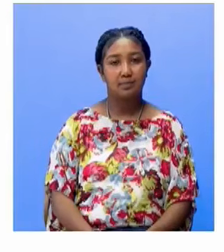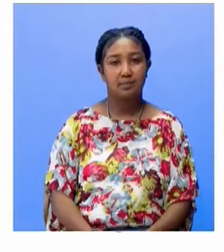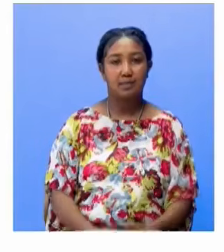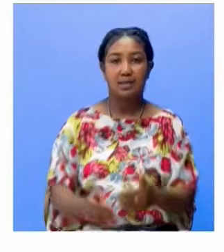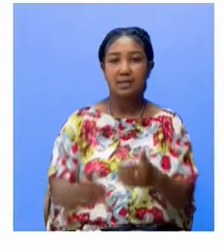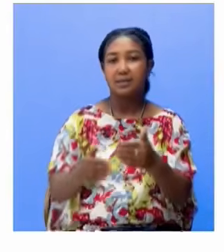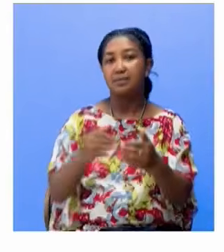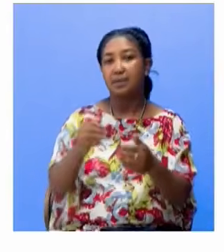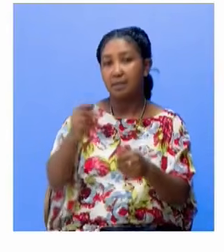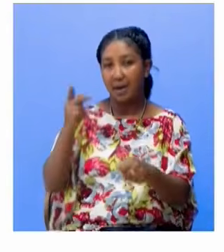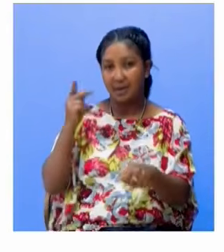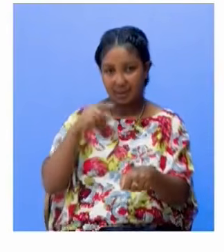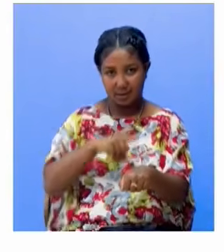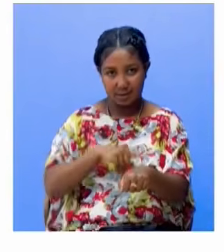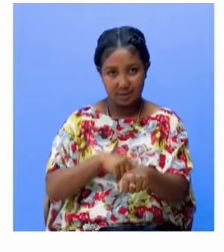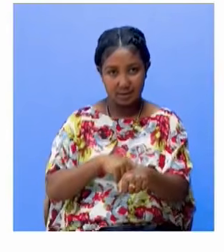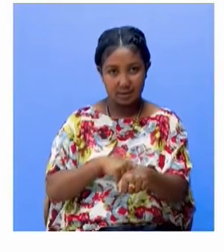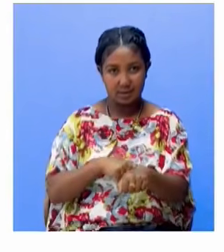past tense